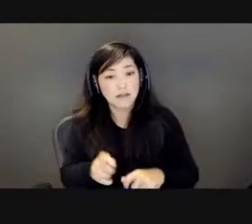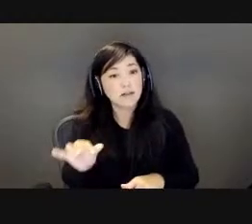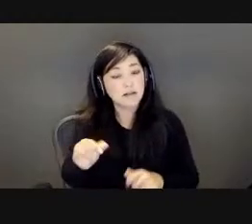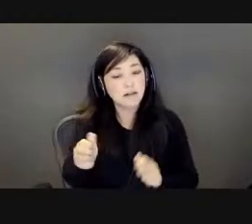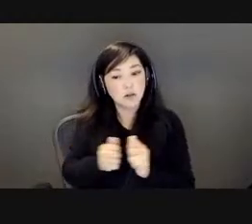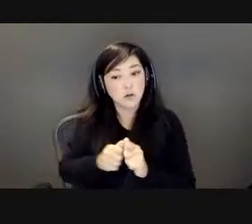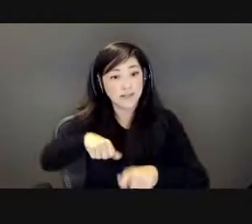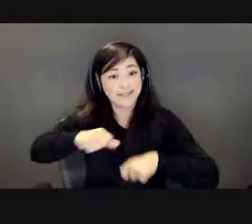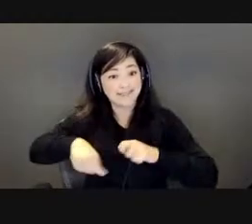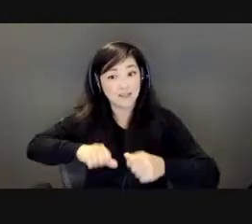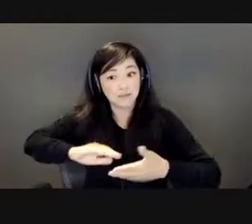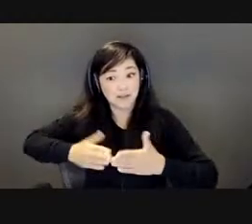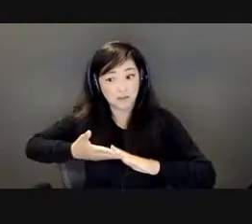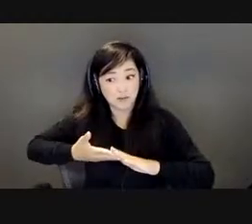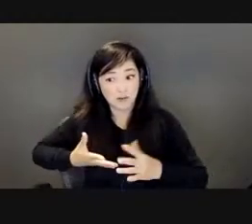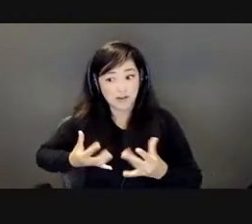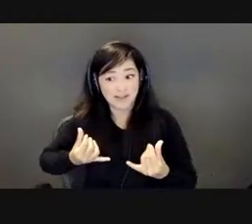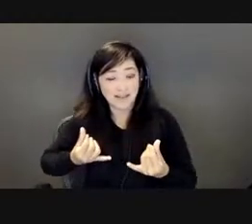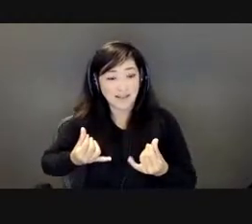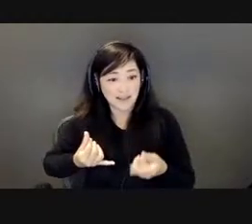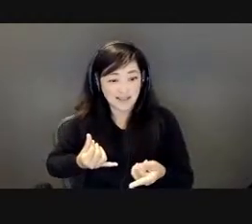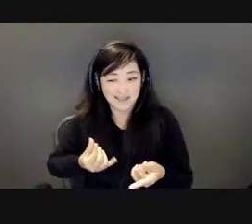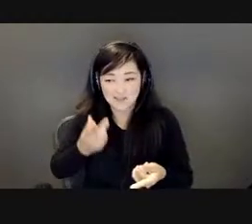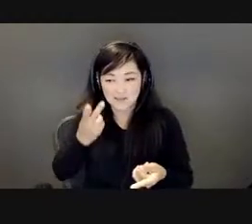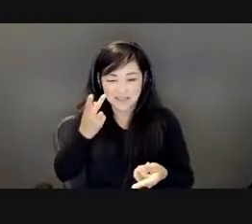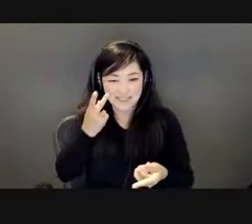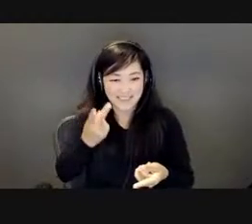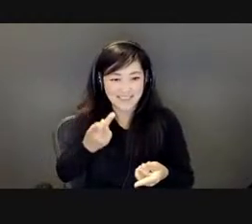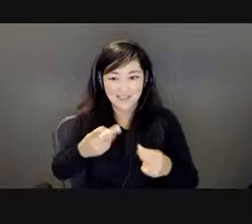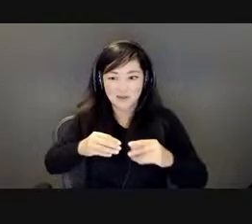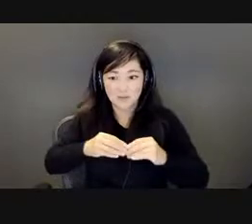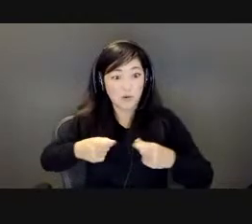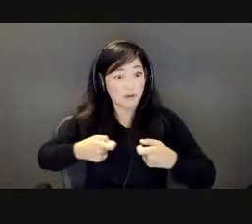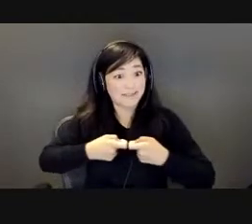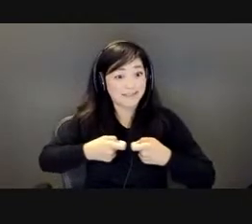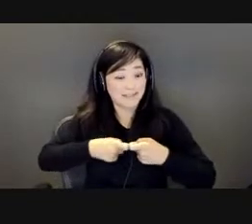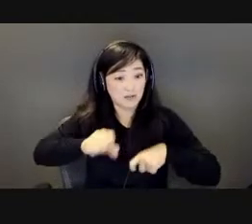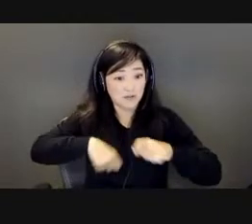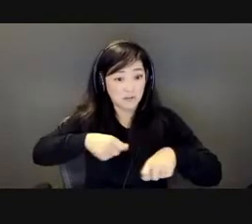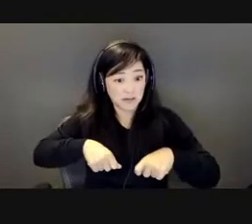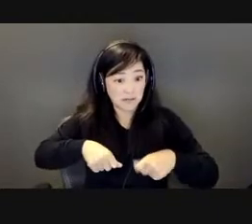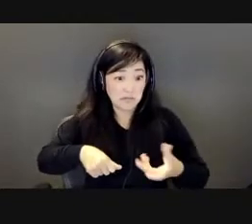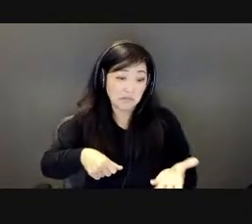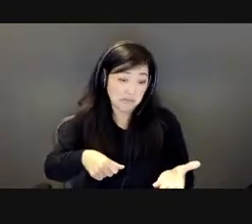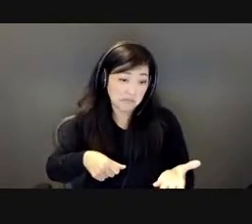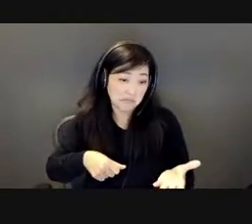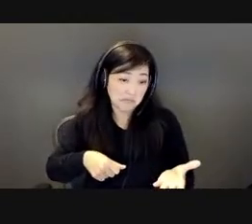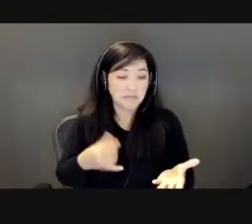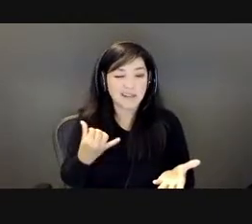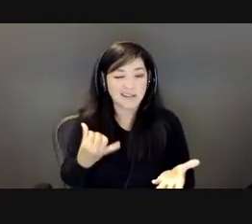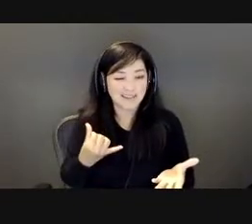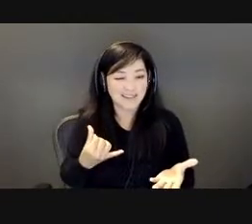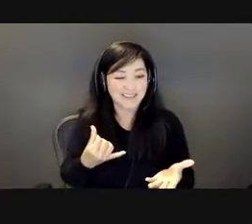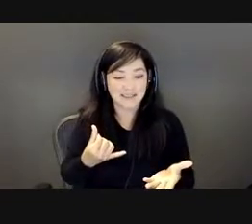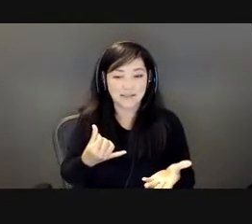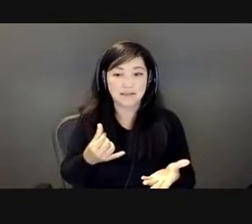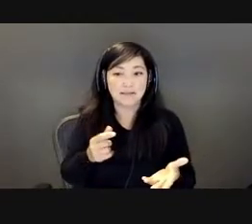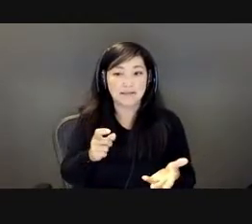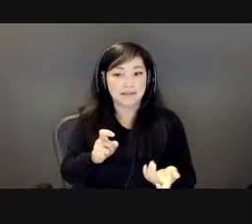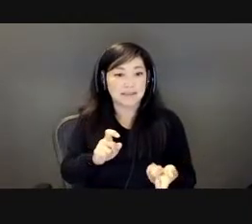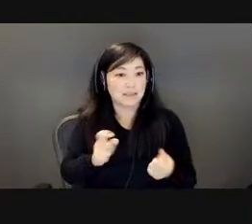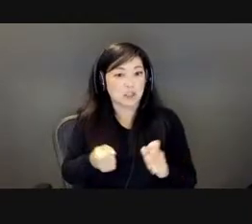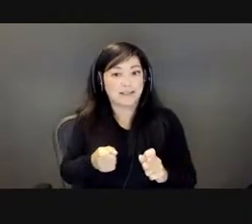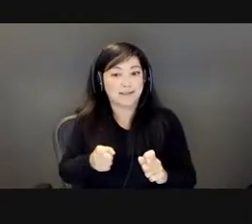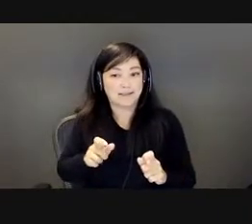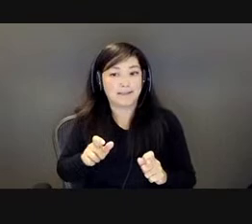community, that there's a lot more electric bikes. And so that's making it, again, changing sort of their